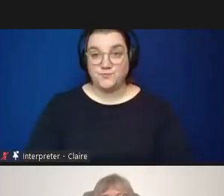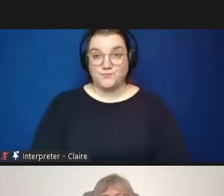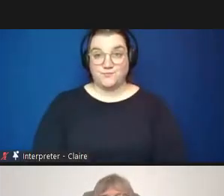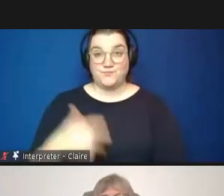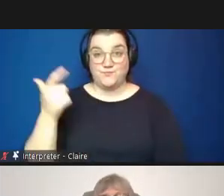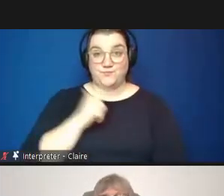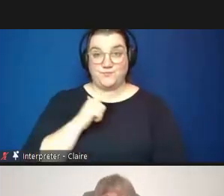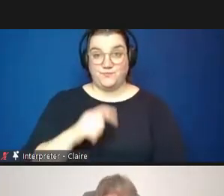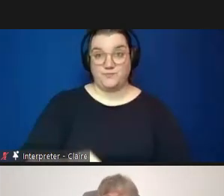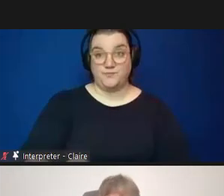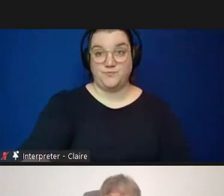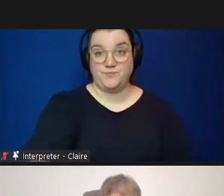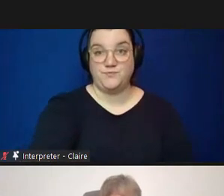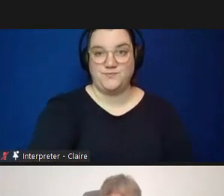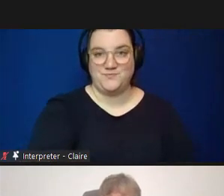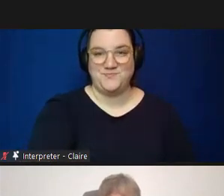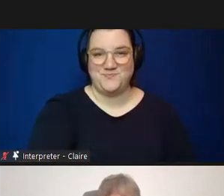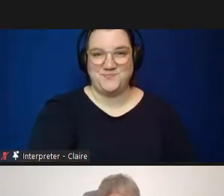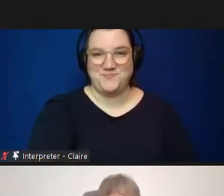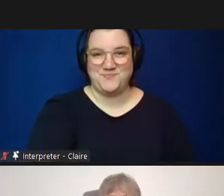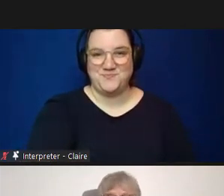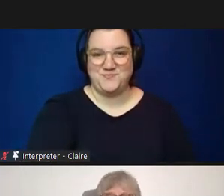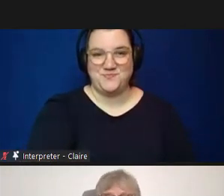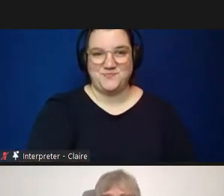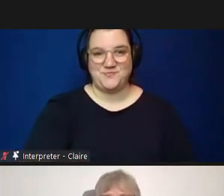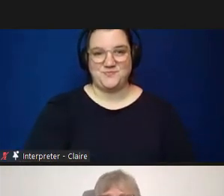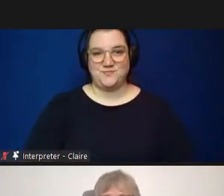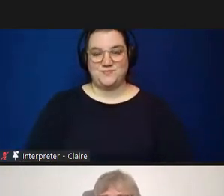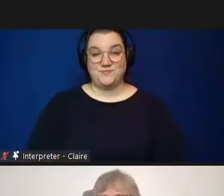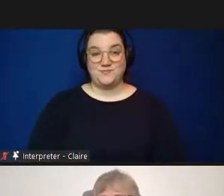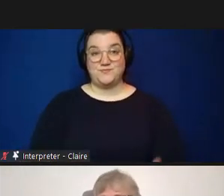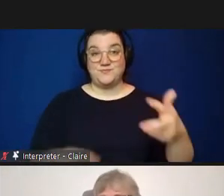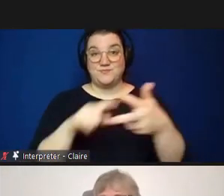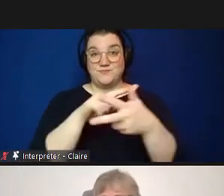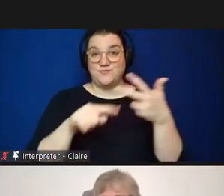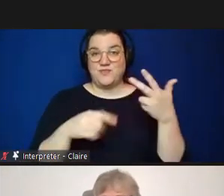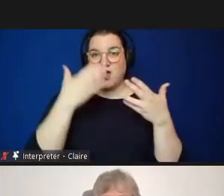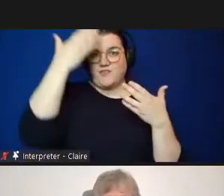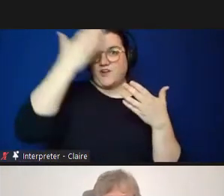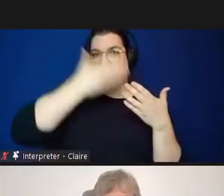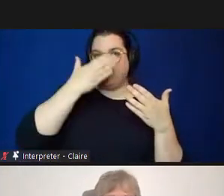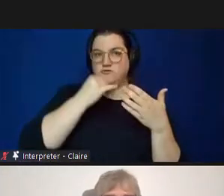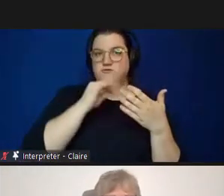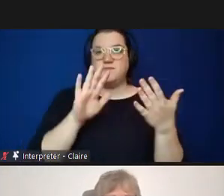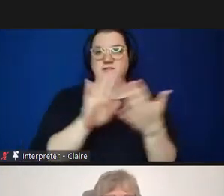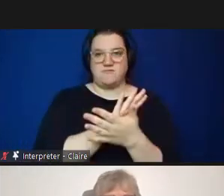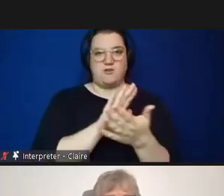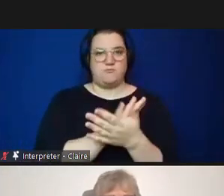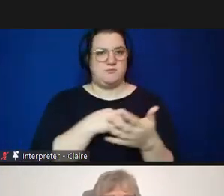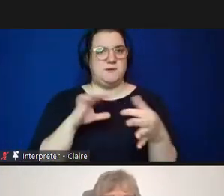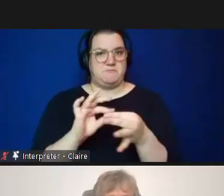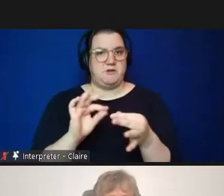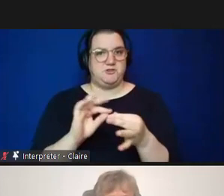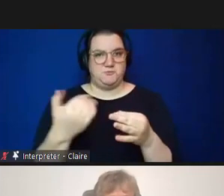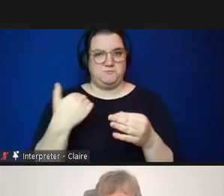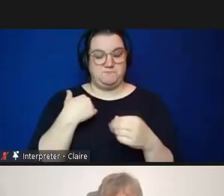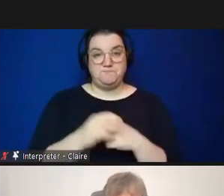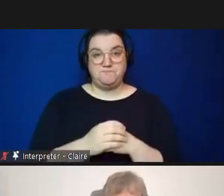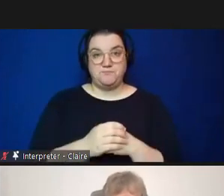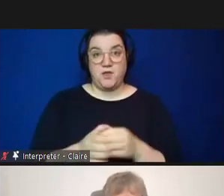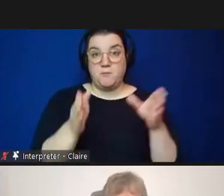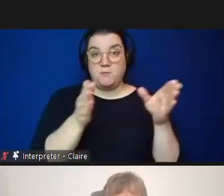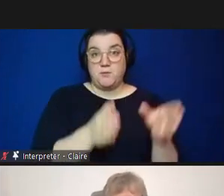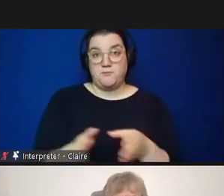These are the covers of the documents that I had mentioned earlier. The preparedness guide that focuses